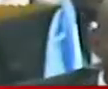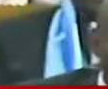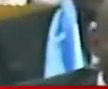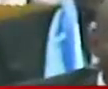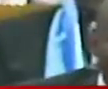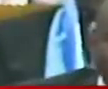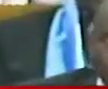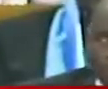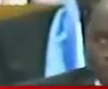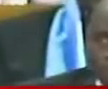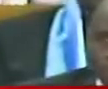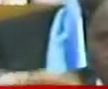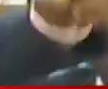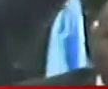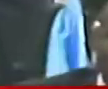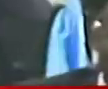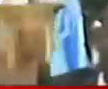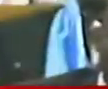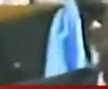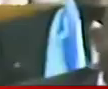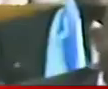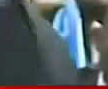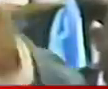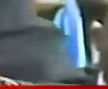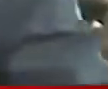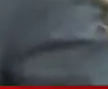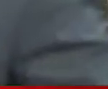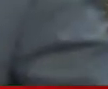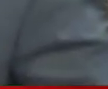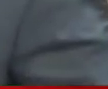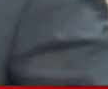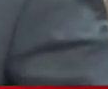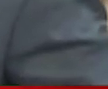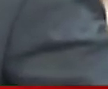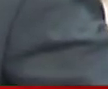country. I have seen enough betrayal in this country.